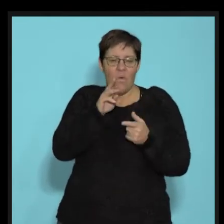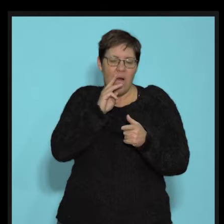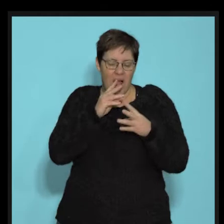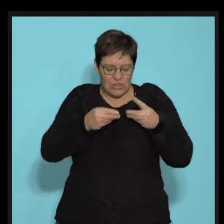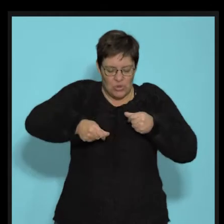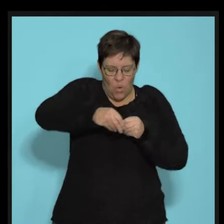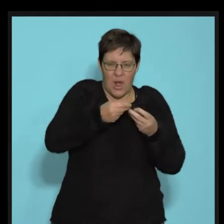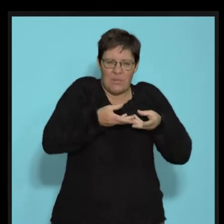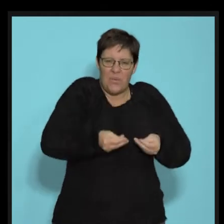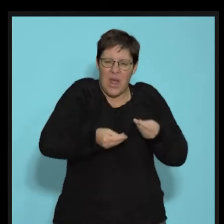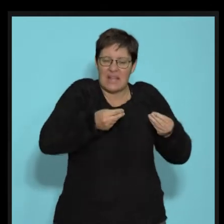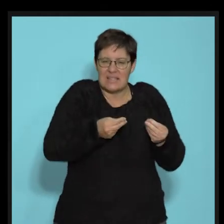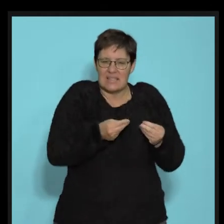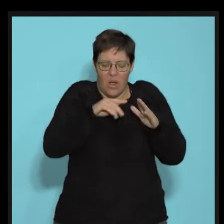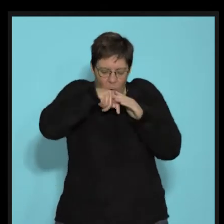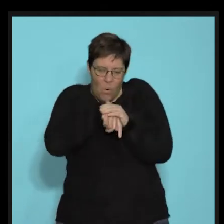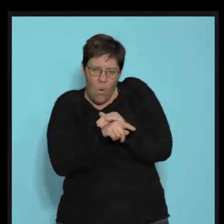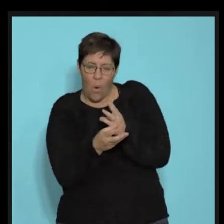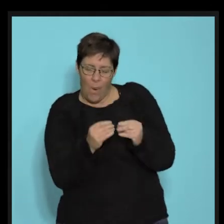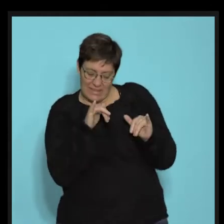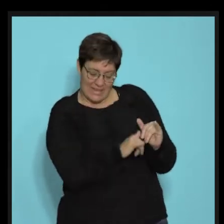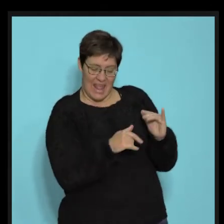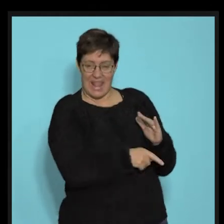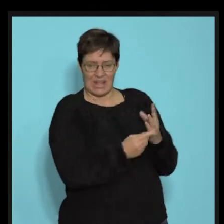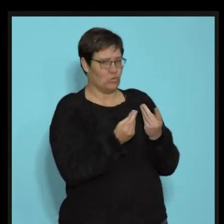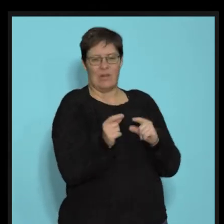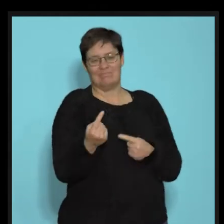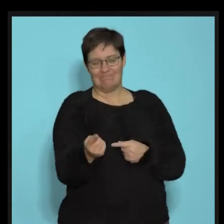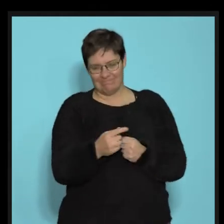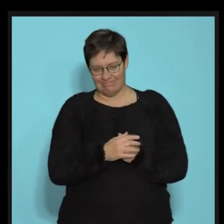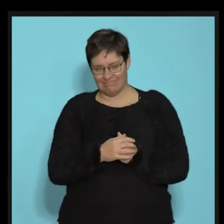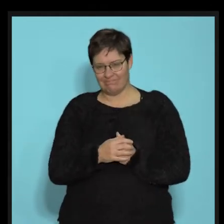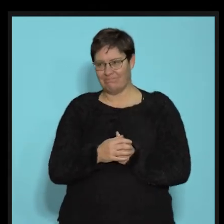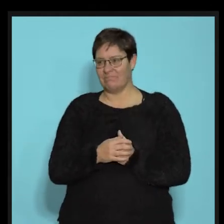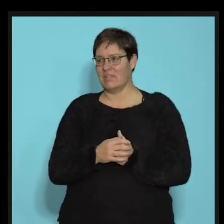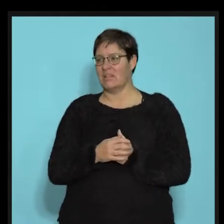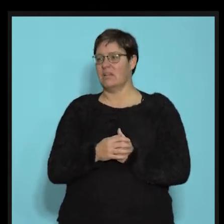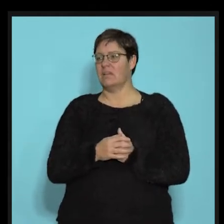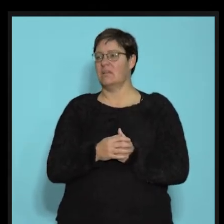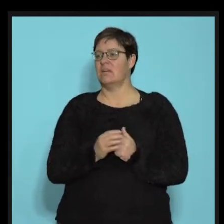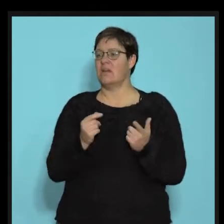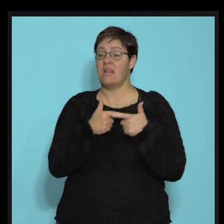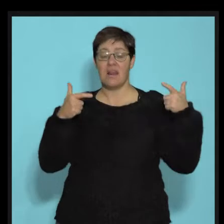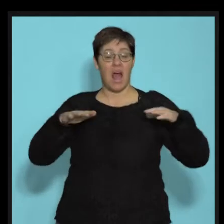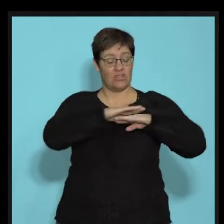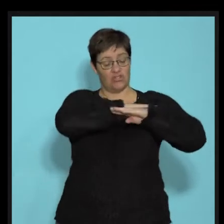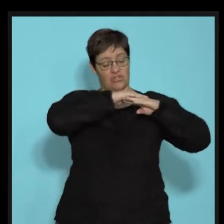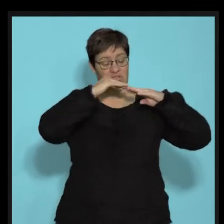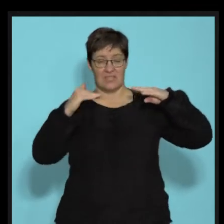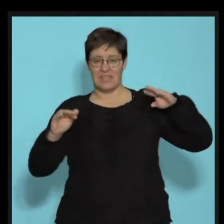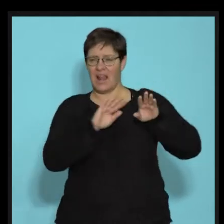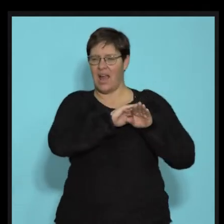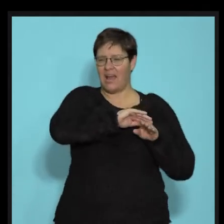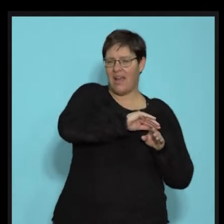soil. Right? They've got to stay where it's wet. So we've got nice, thin, we've got moist, large surface area. Check